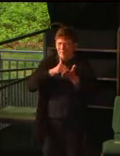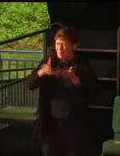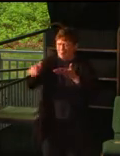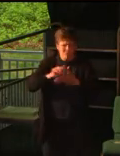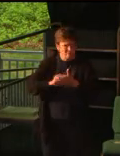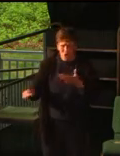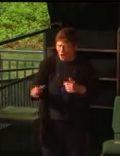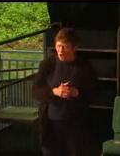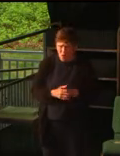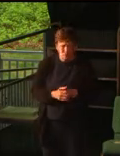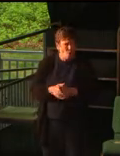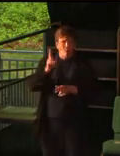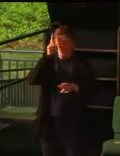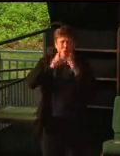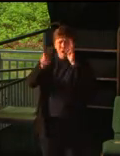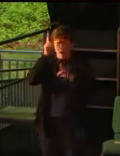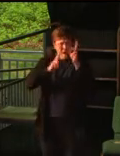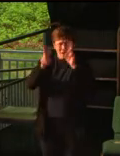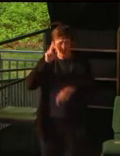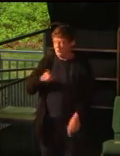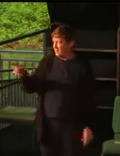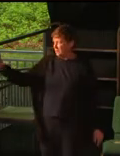or prestige.